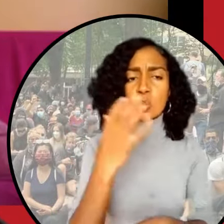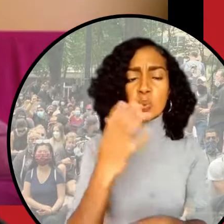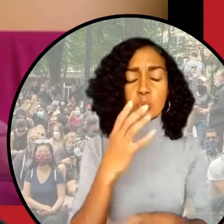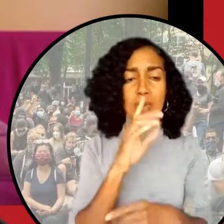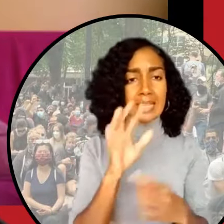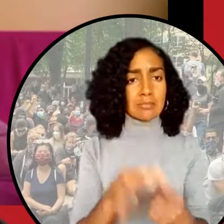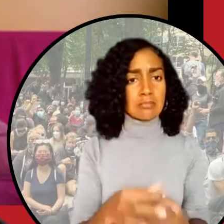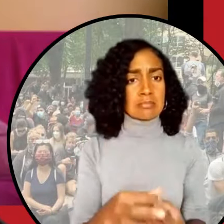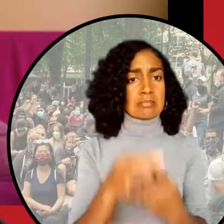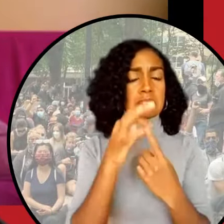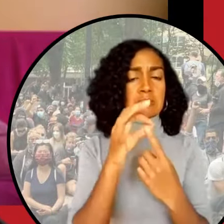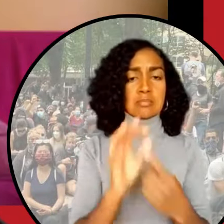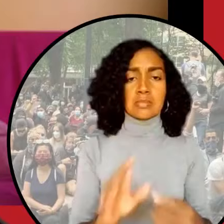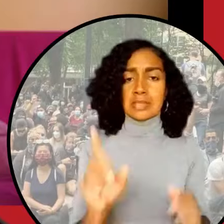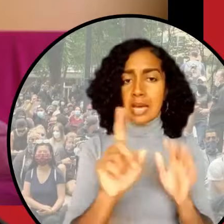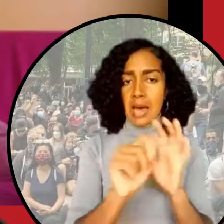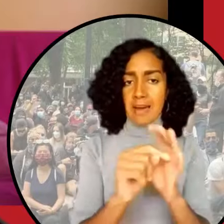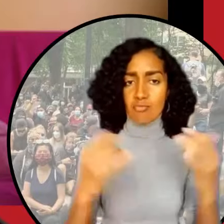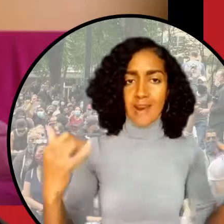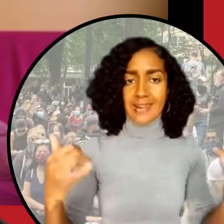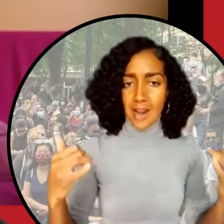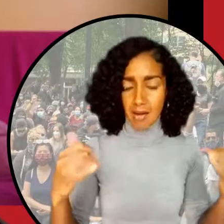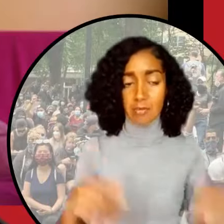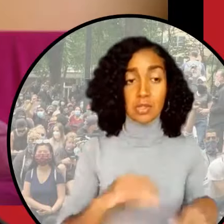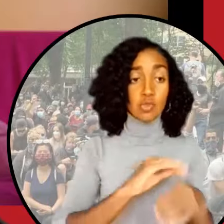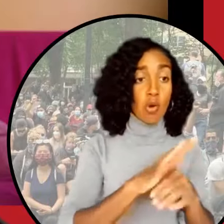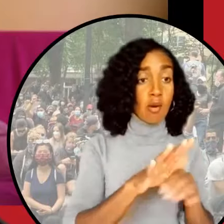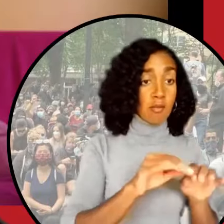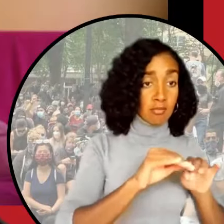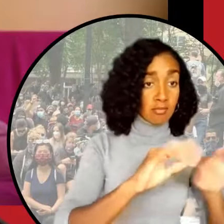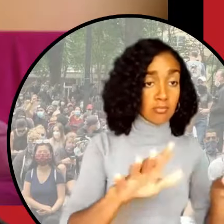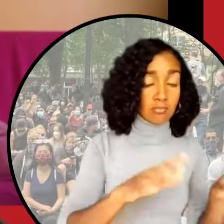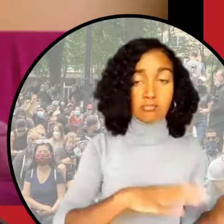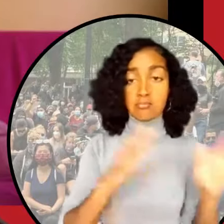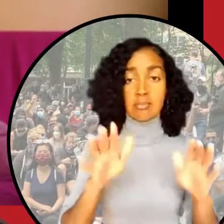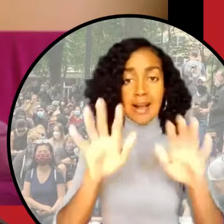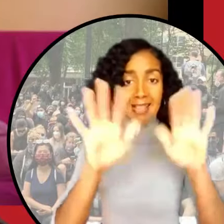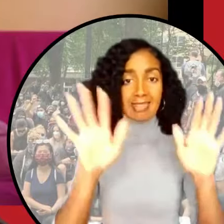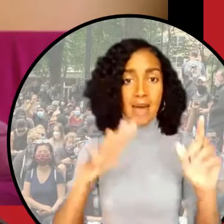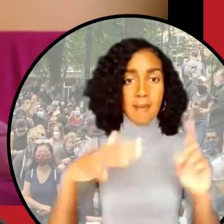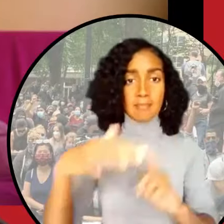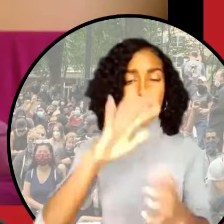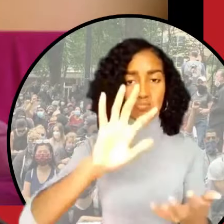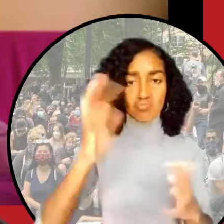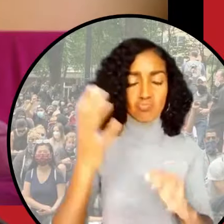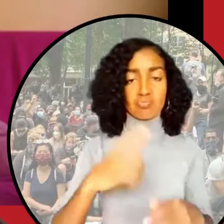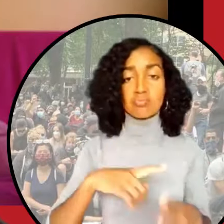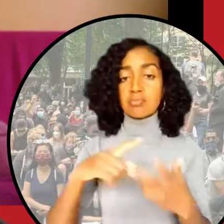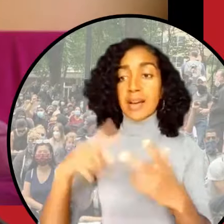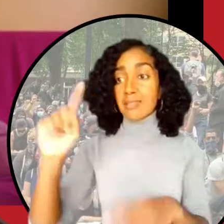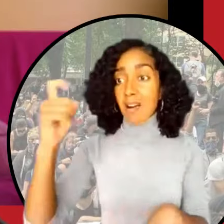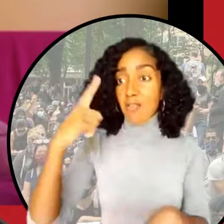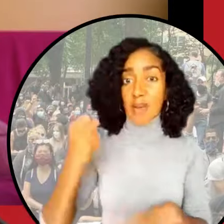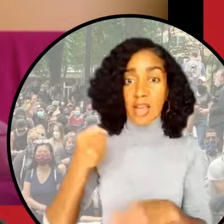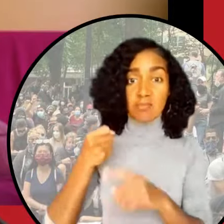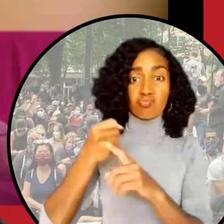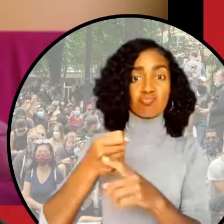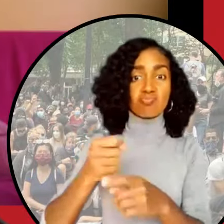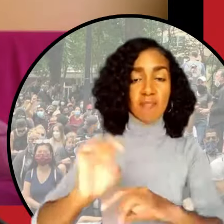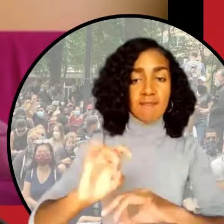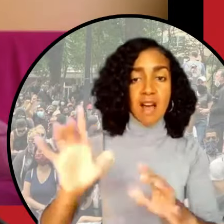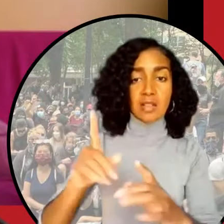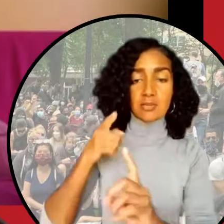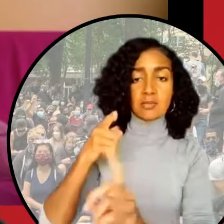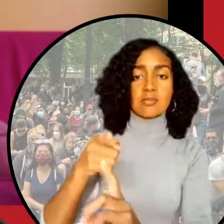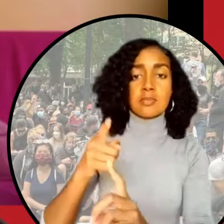time. The coronavirus pandemic, climate crisis, state violence against Black people, violence against